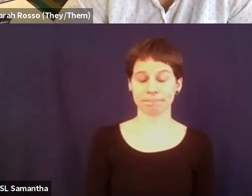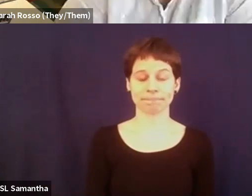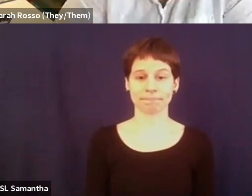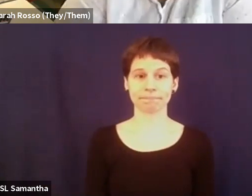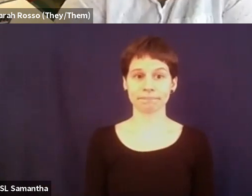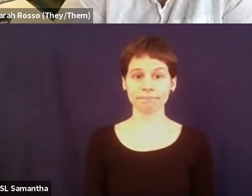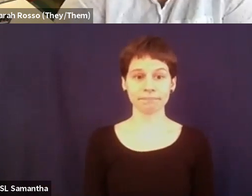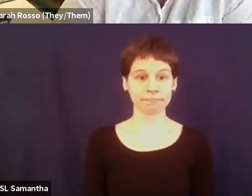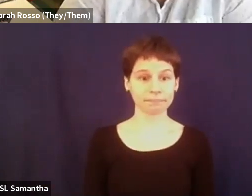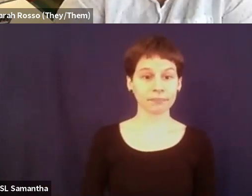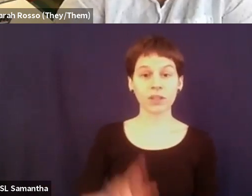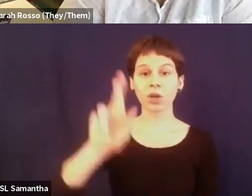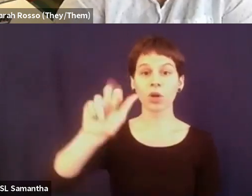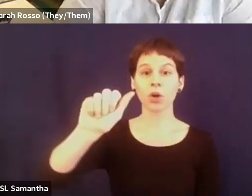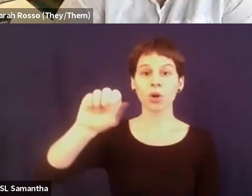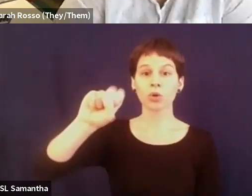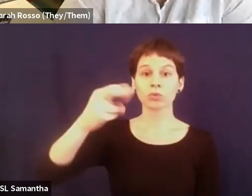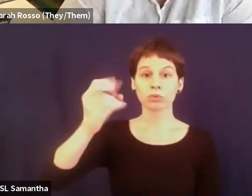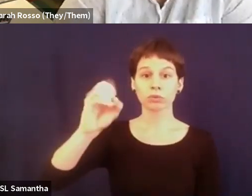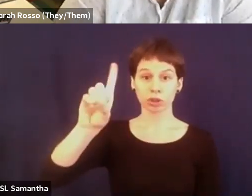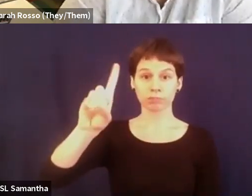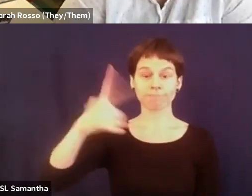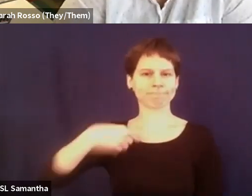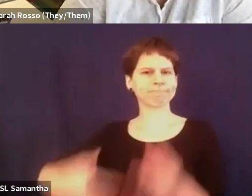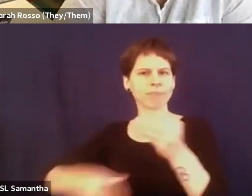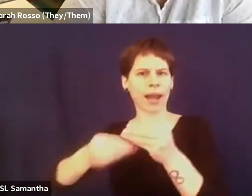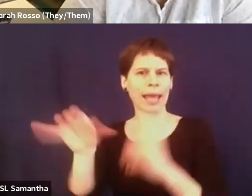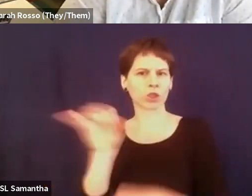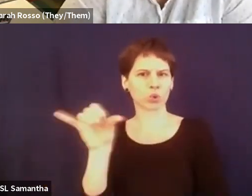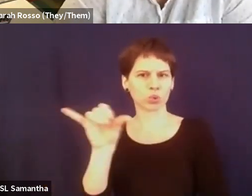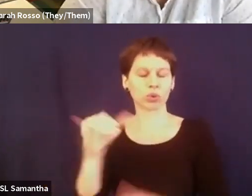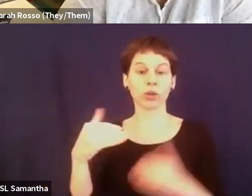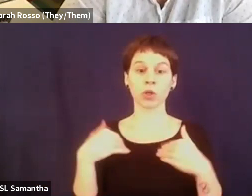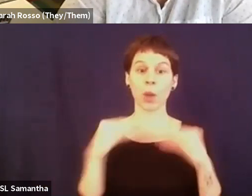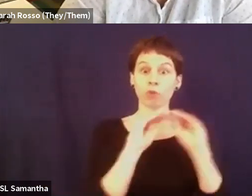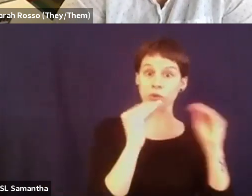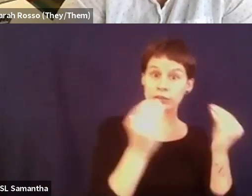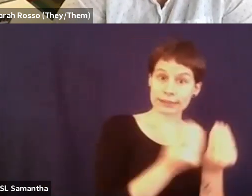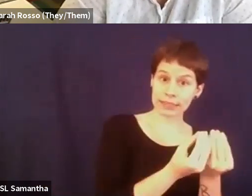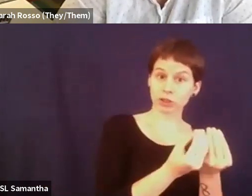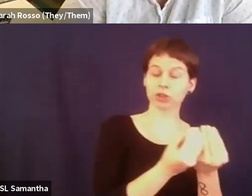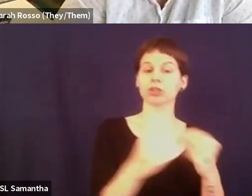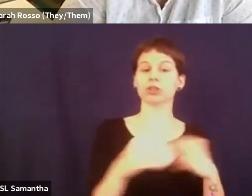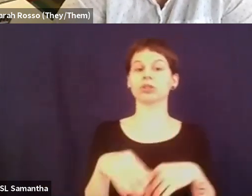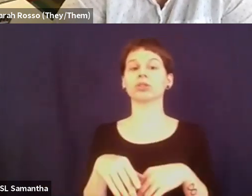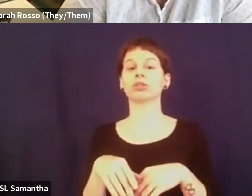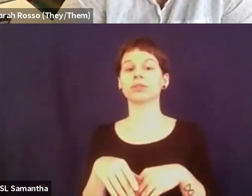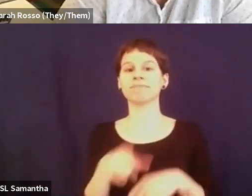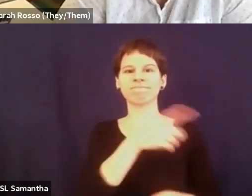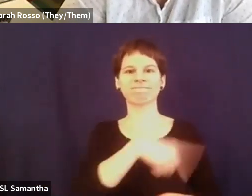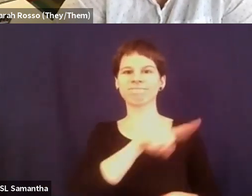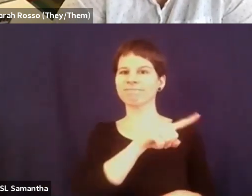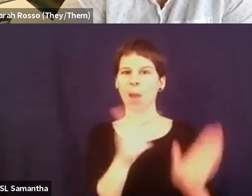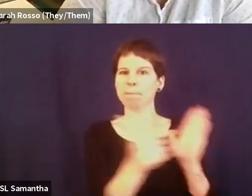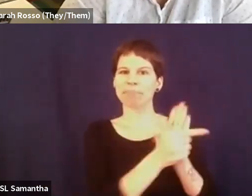And I want to add on to that too, that, you know, you have a lot of like you said, you have a lot of organizations that, you know, can't do